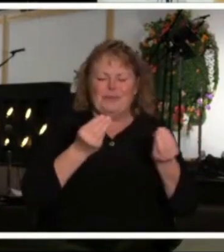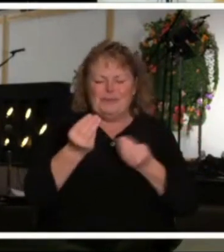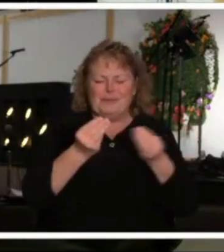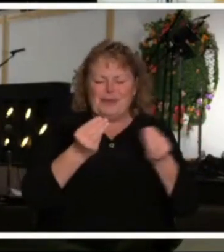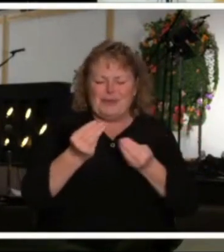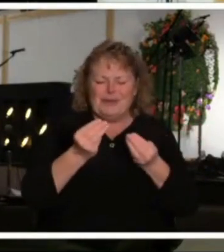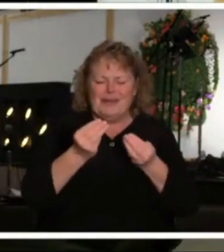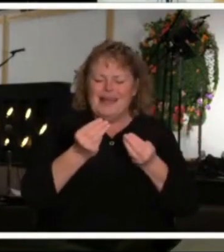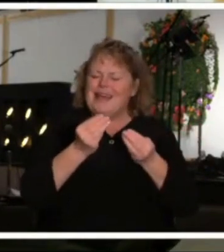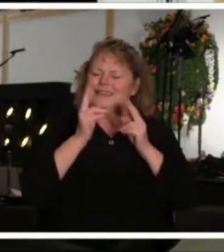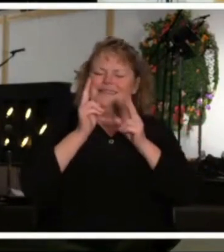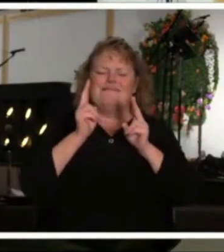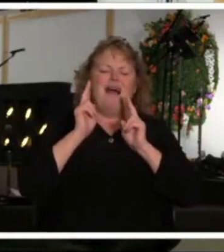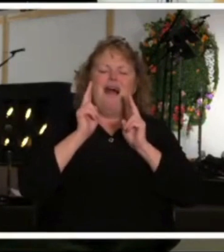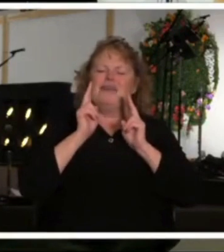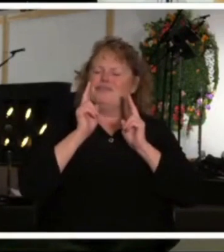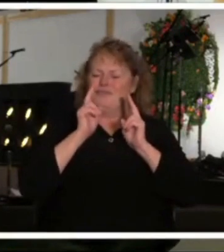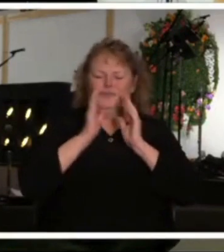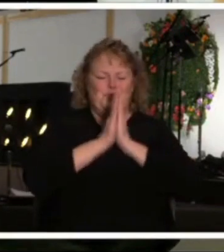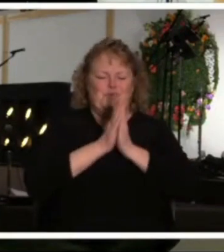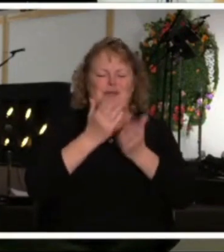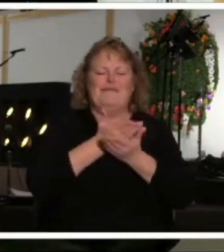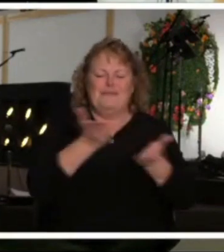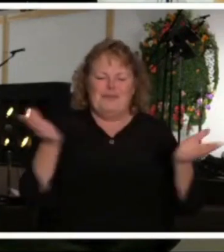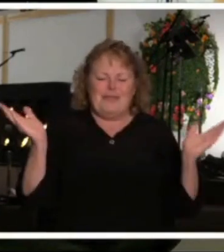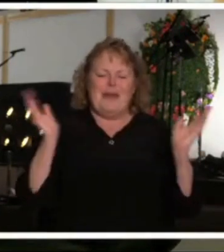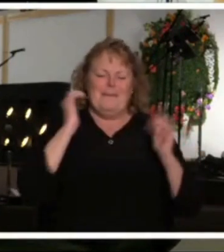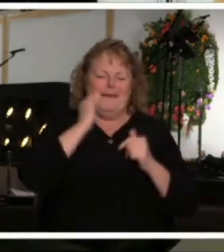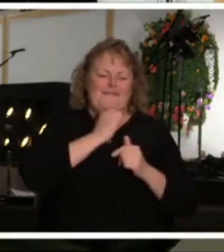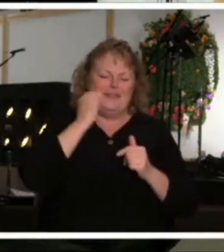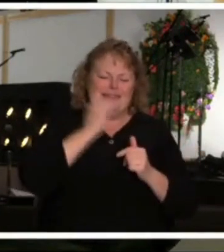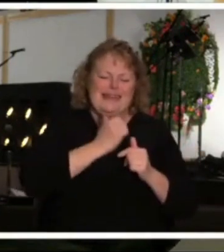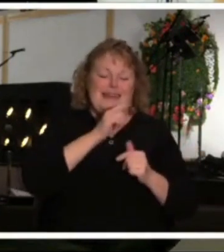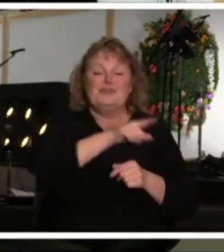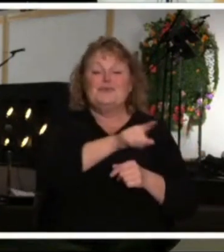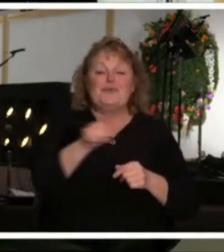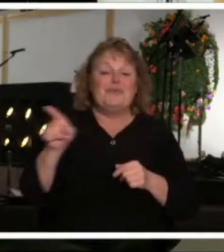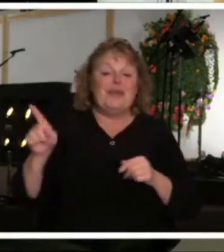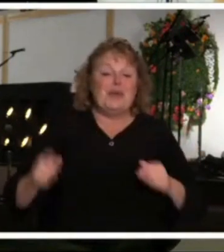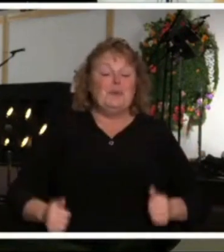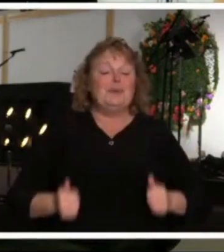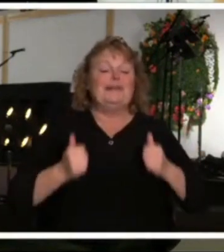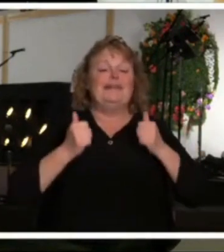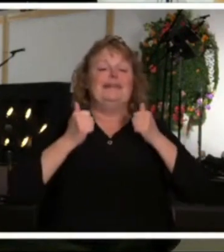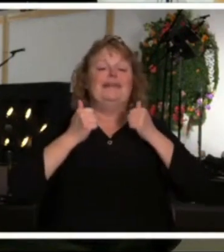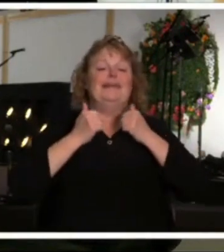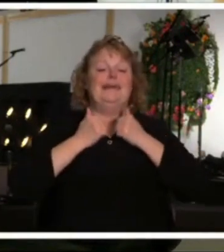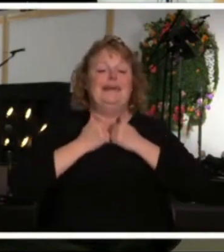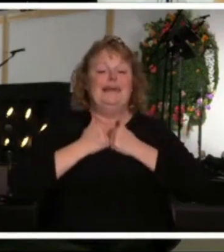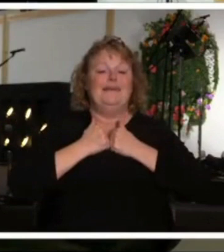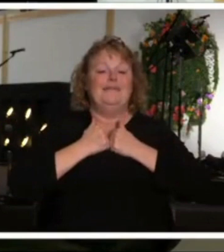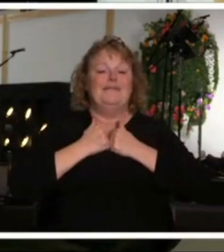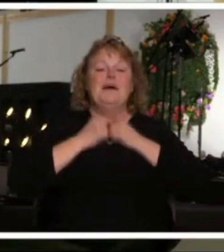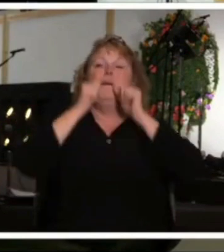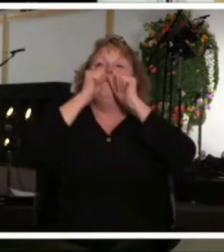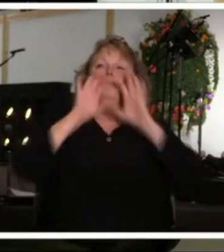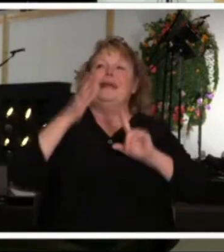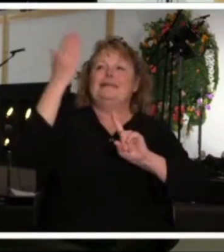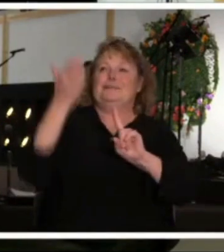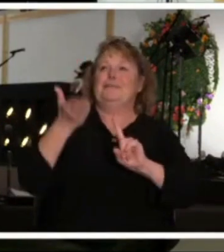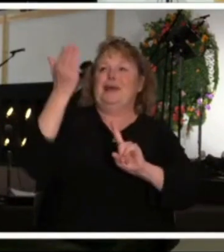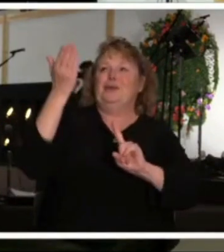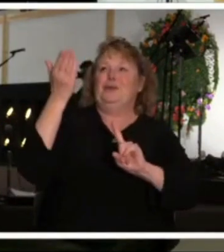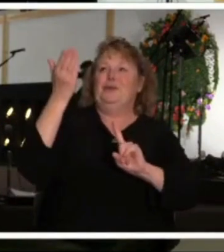to lay hands upon them, and it is our honor to pray for them daily that they would live under the umbrella of your blessing and